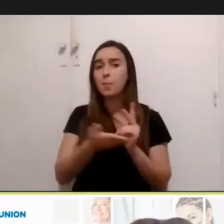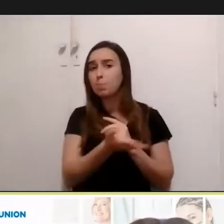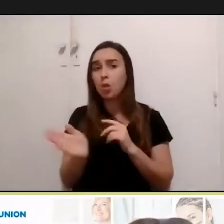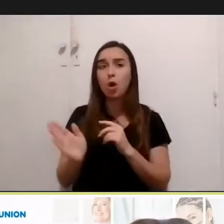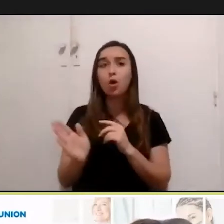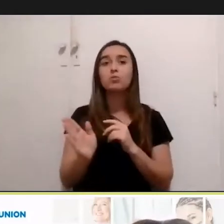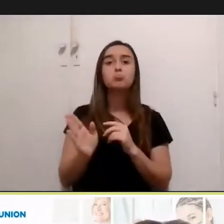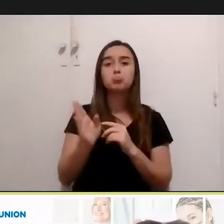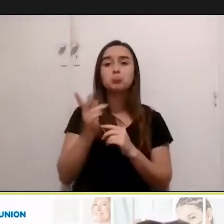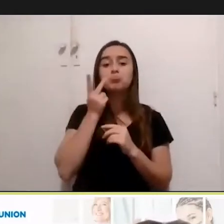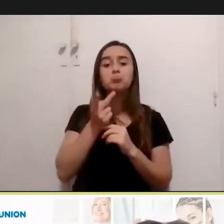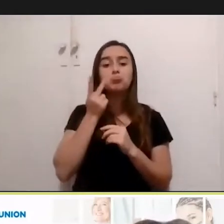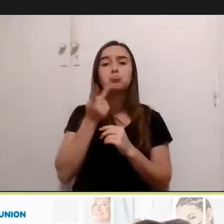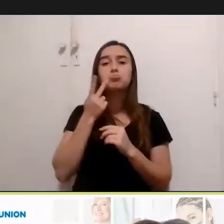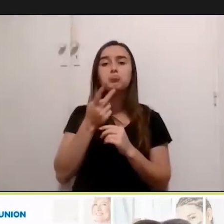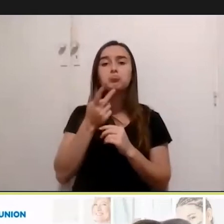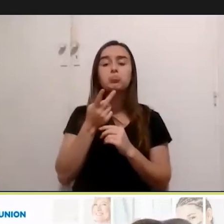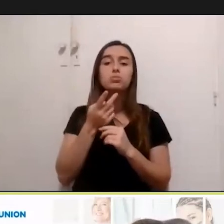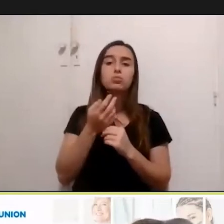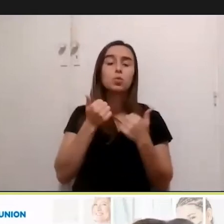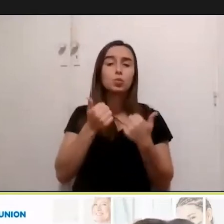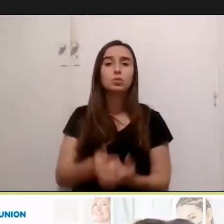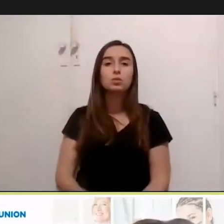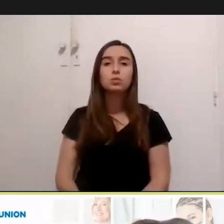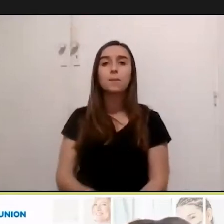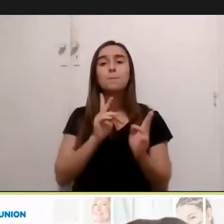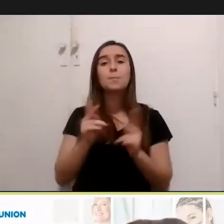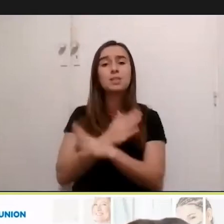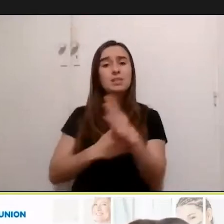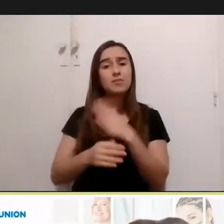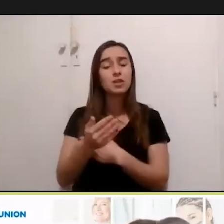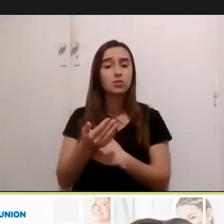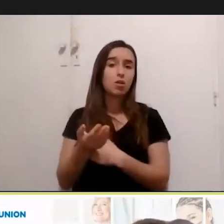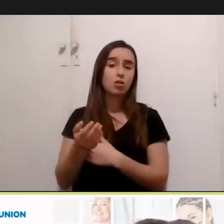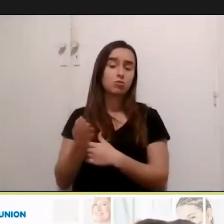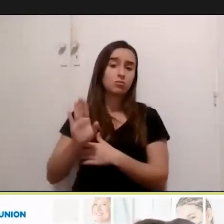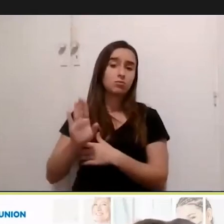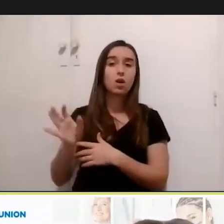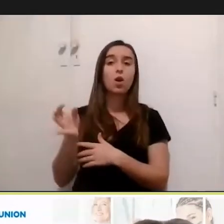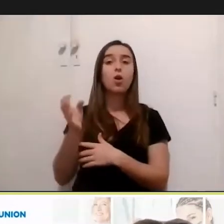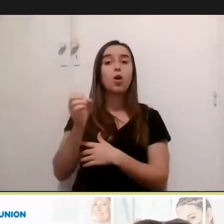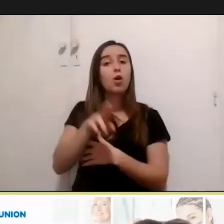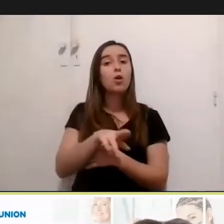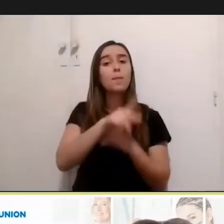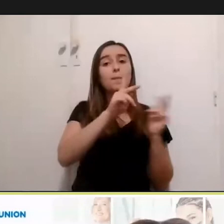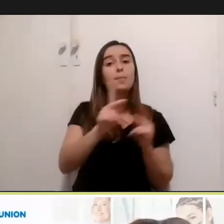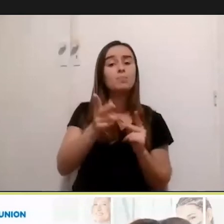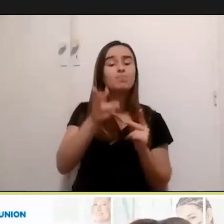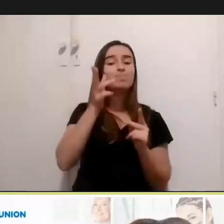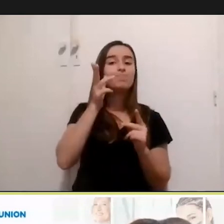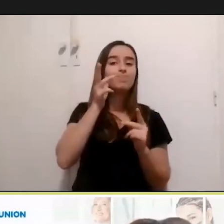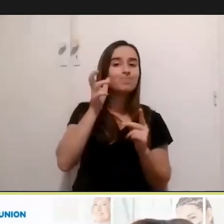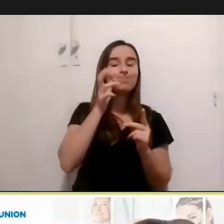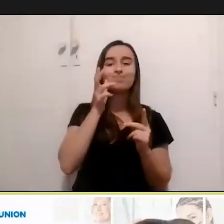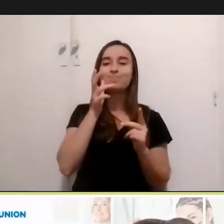useful. Persons with motor disability and even persons with hearing impairments recognize that the voice